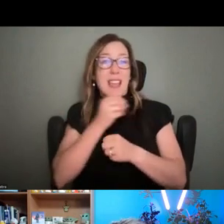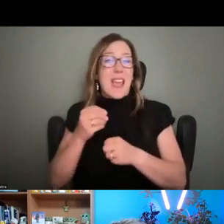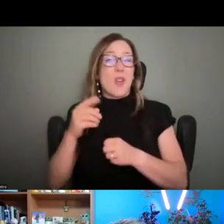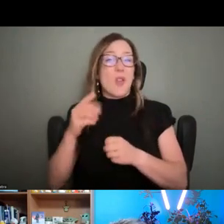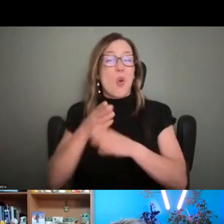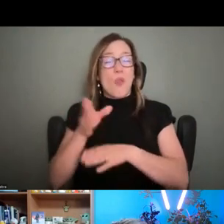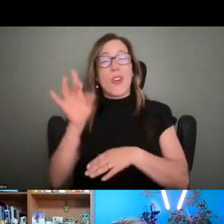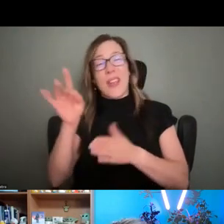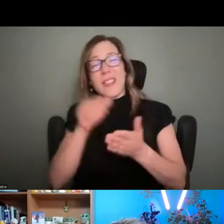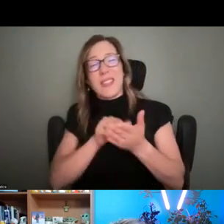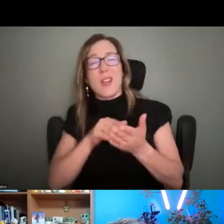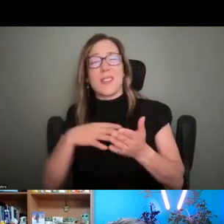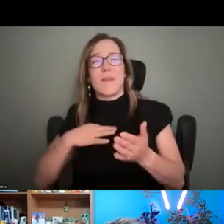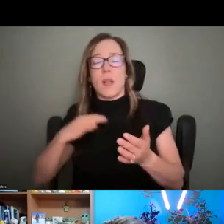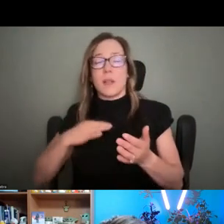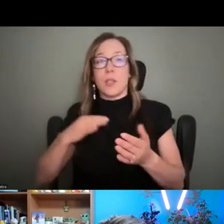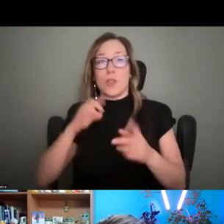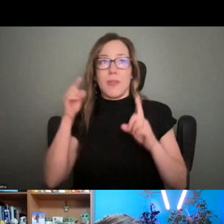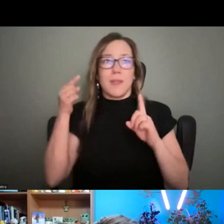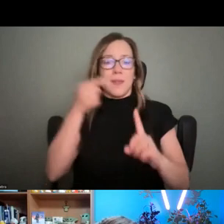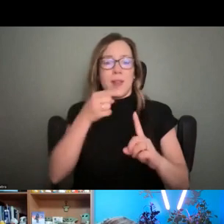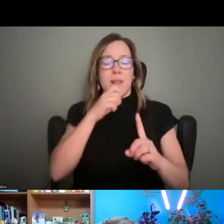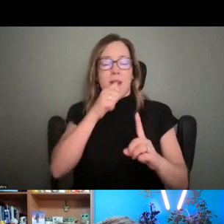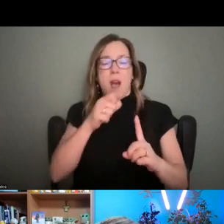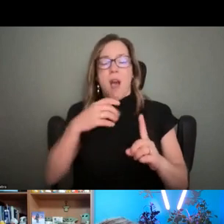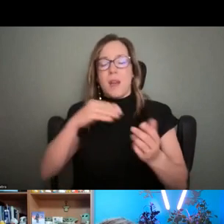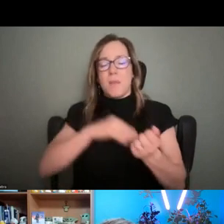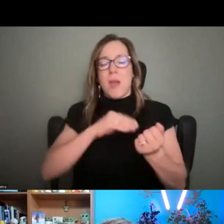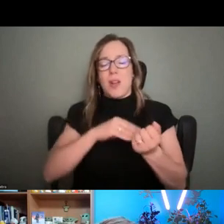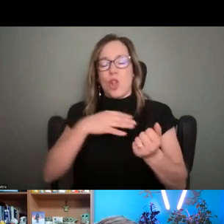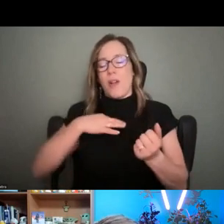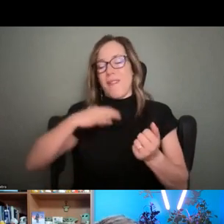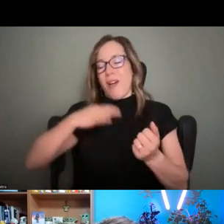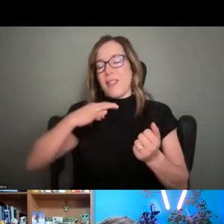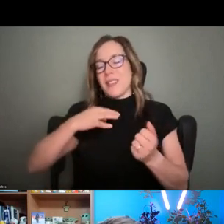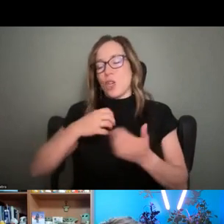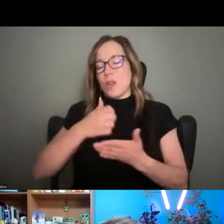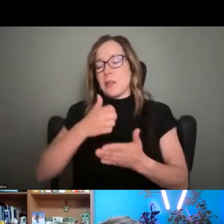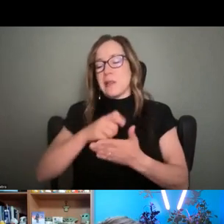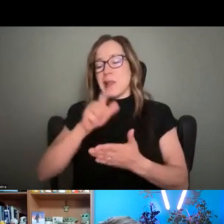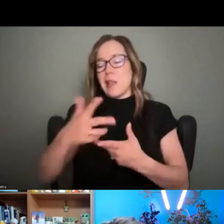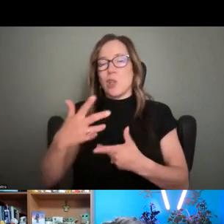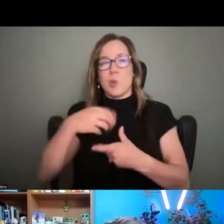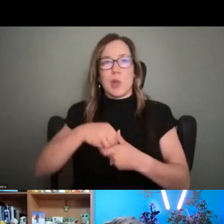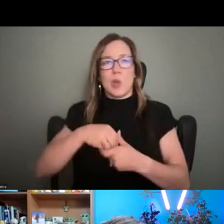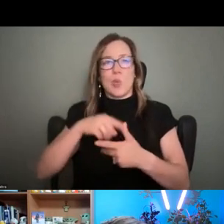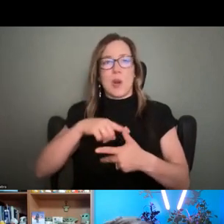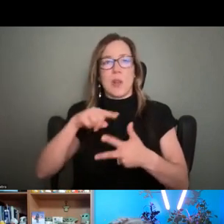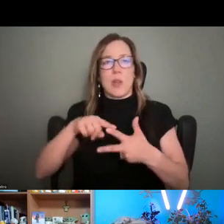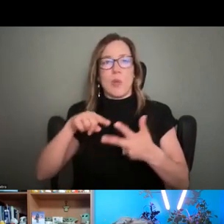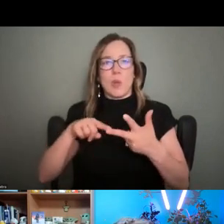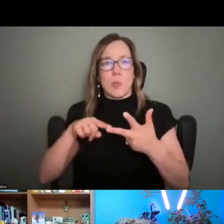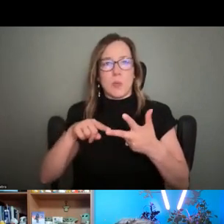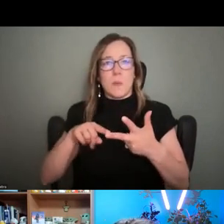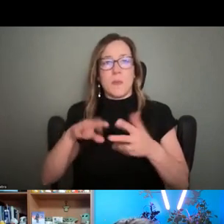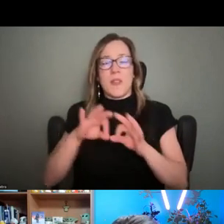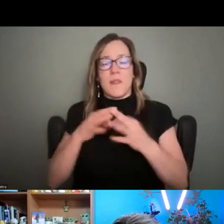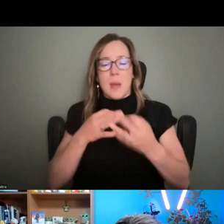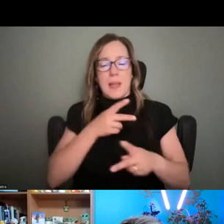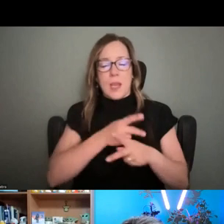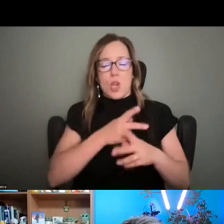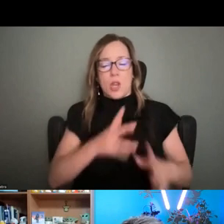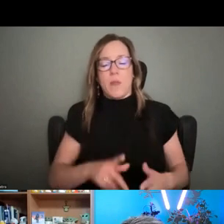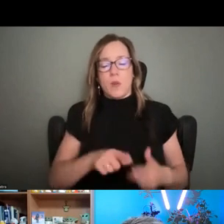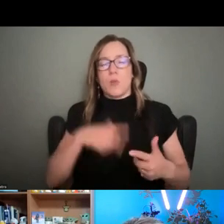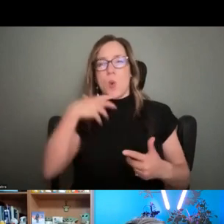The target population receiving non-medical volunteer assistance must include at least one of these three groups: family caregivers,